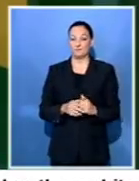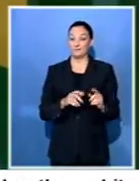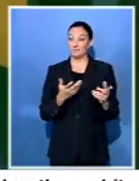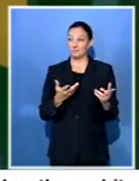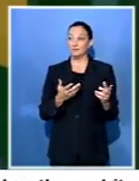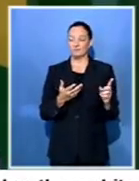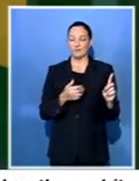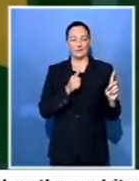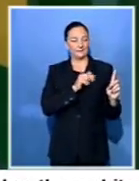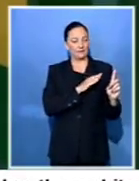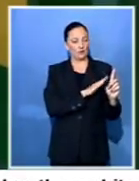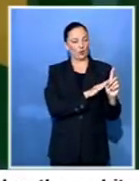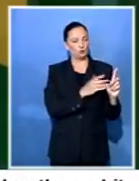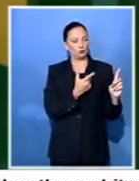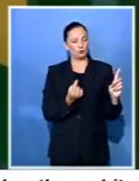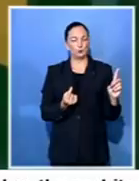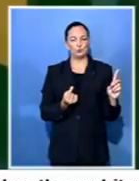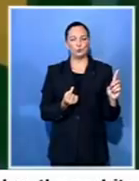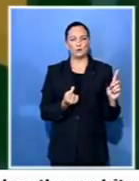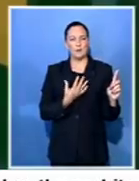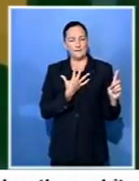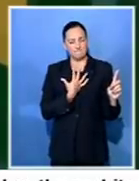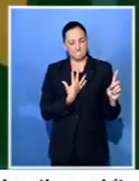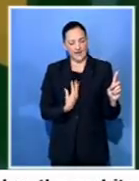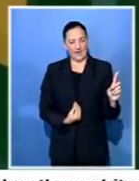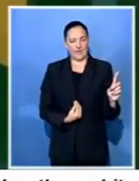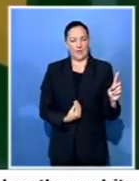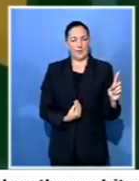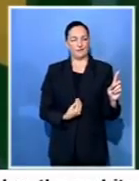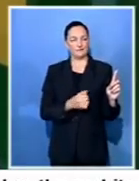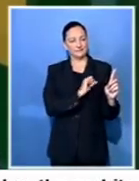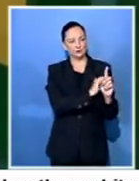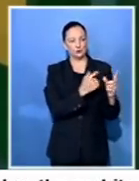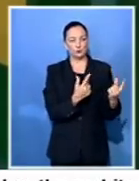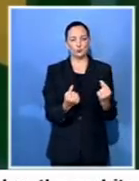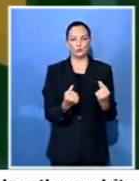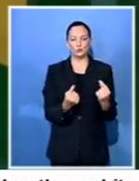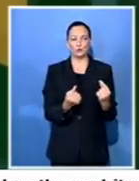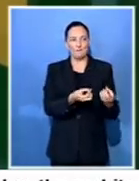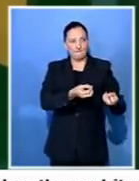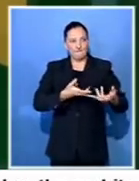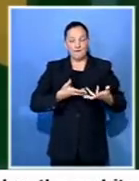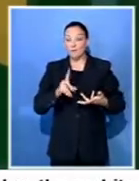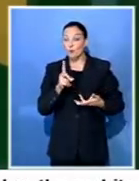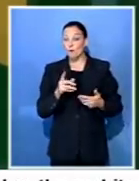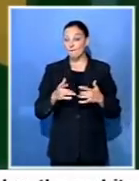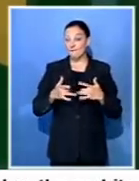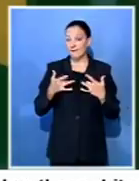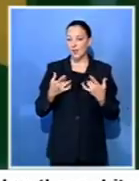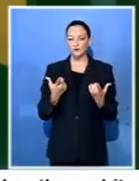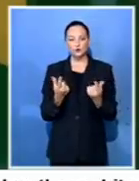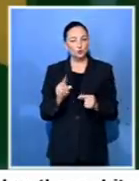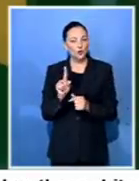Such was the pain and disappointment of this cadre who gave his life to our